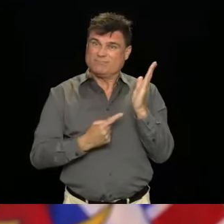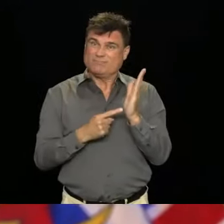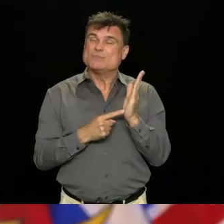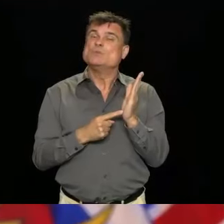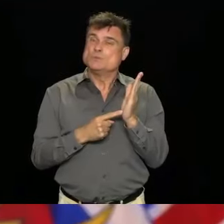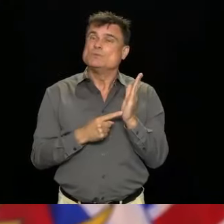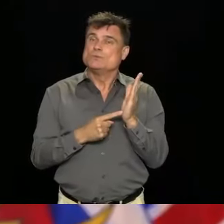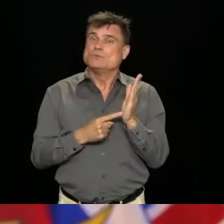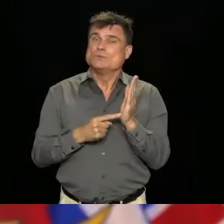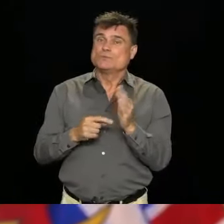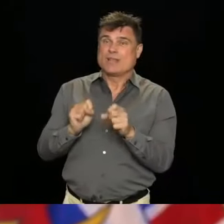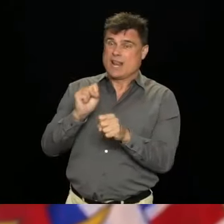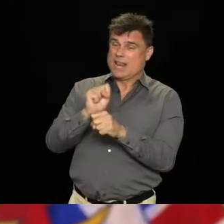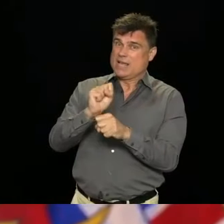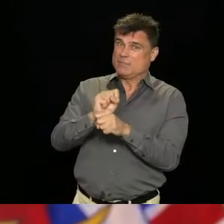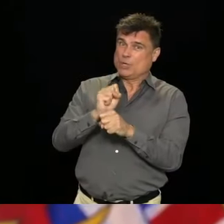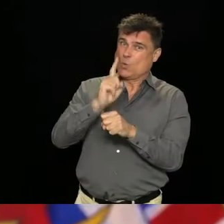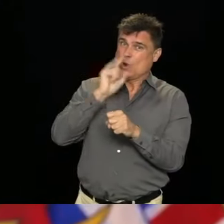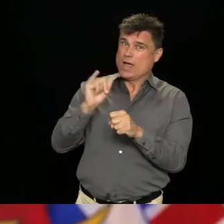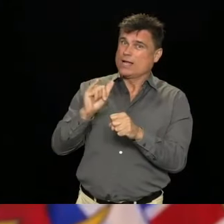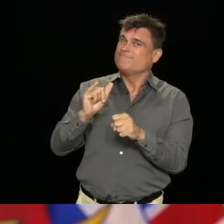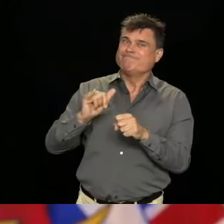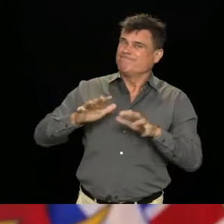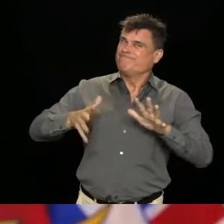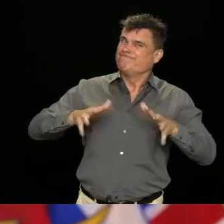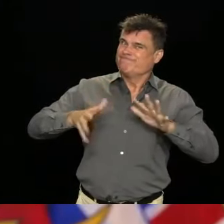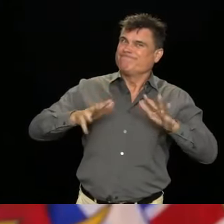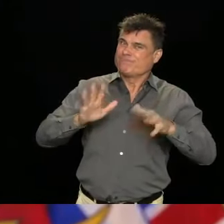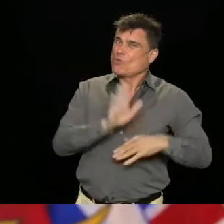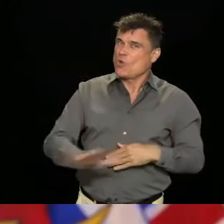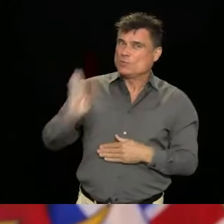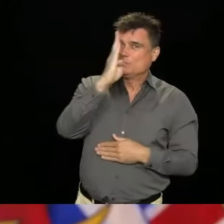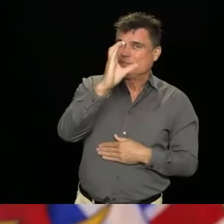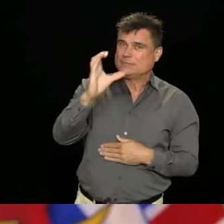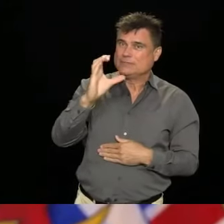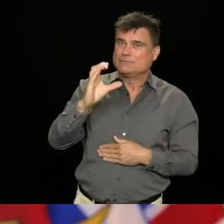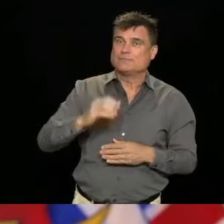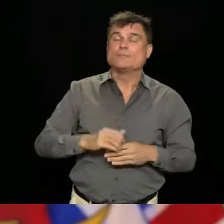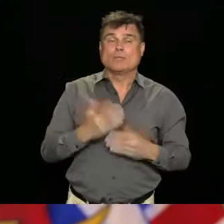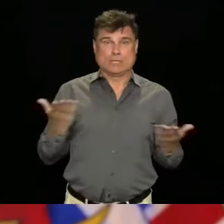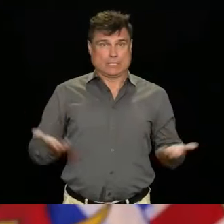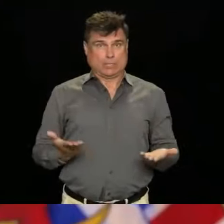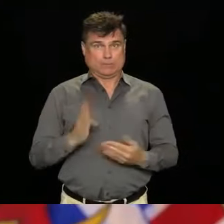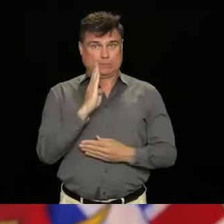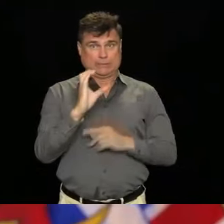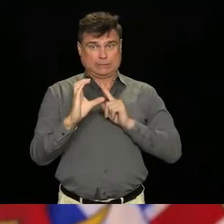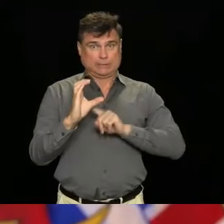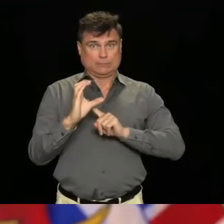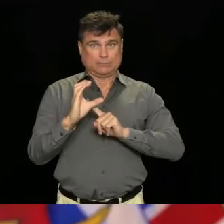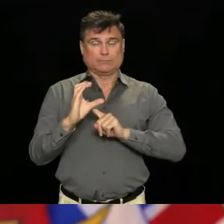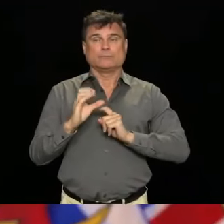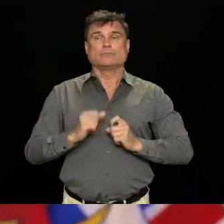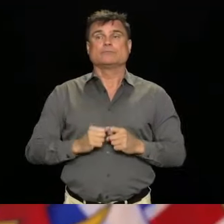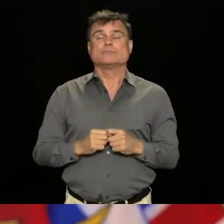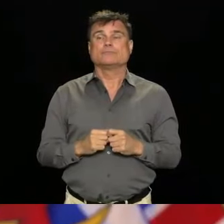sector and in every region of our province. In British Columbia, we did see an increase